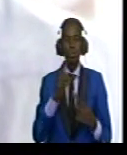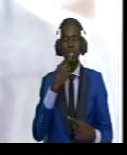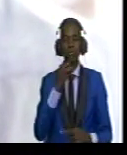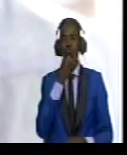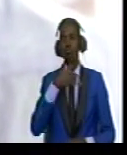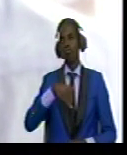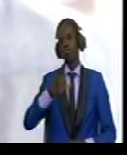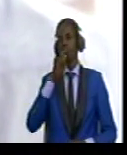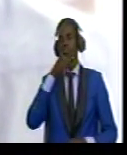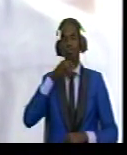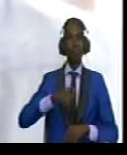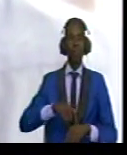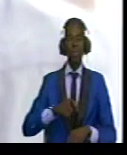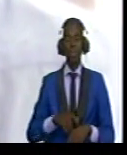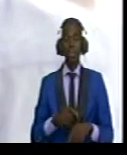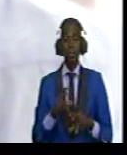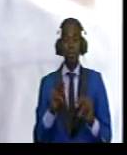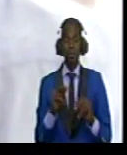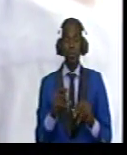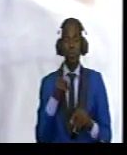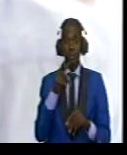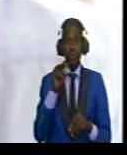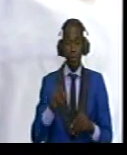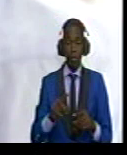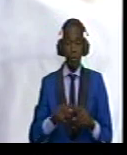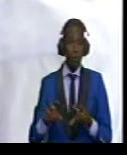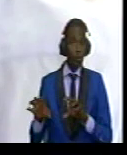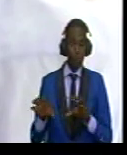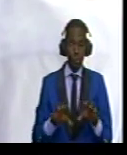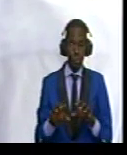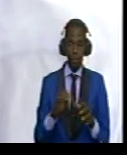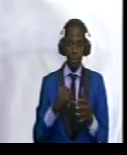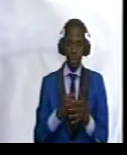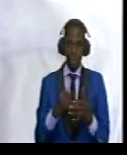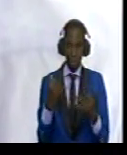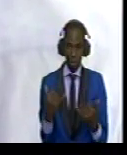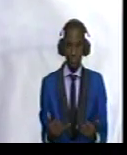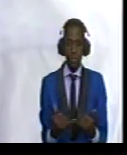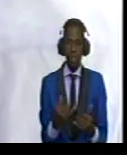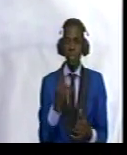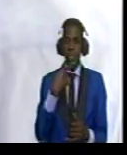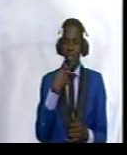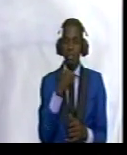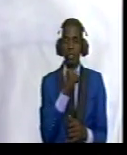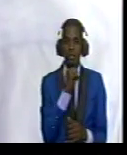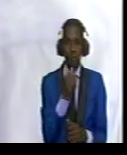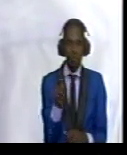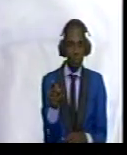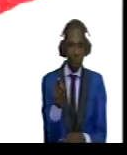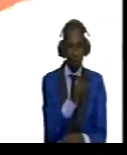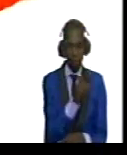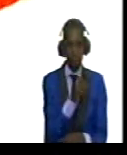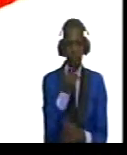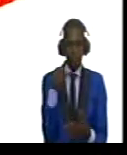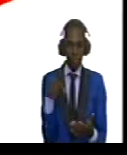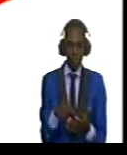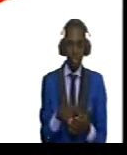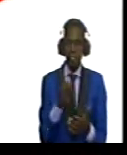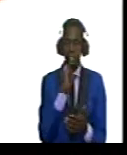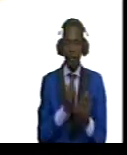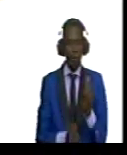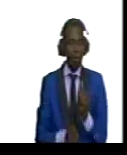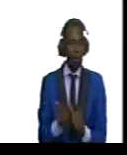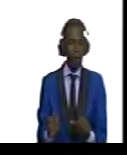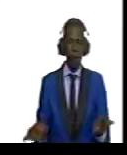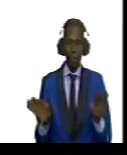We have to do this first, and do this first, and do that first. It says, say not ye. It says, this is the priority,